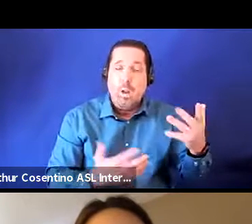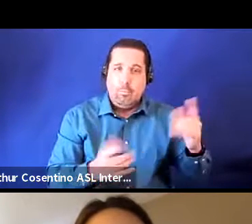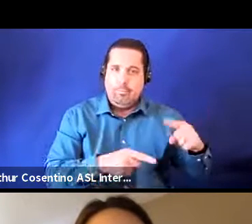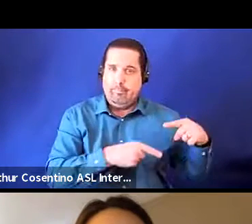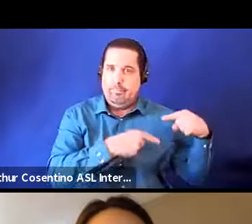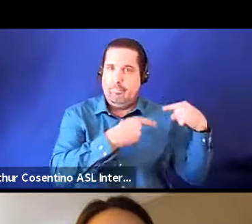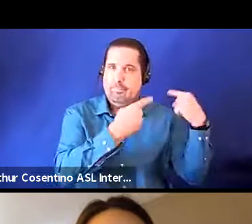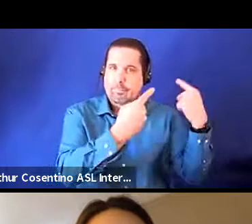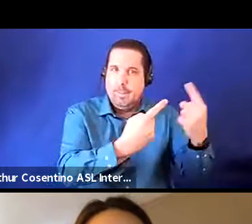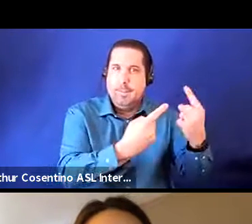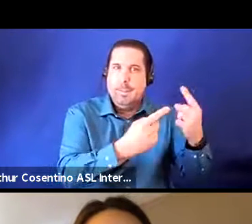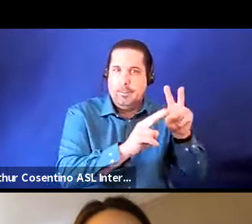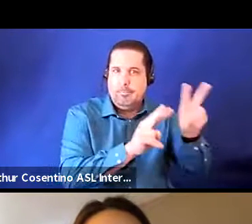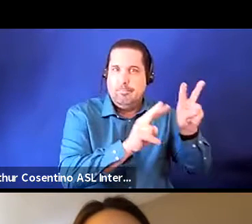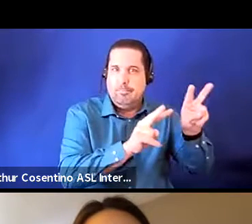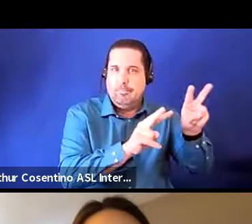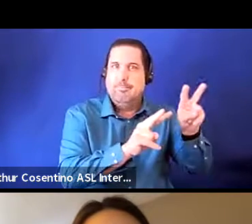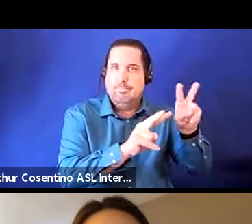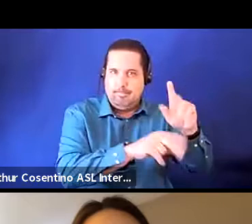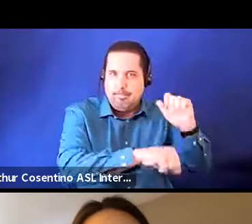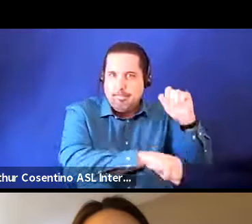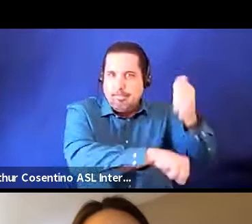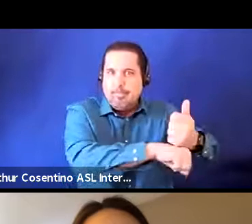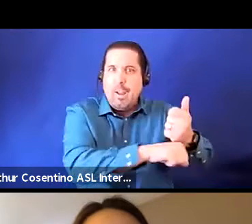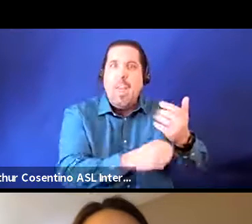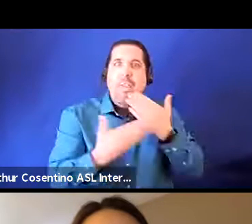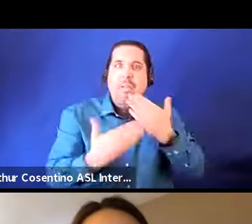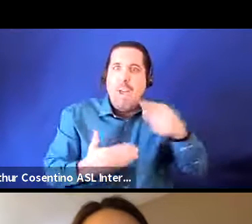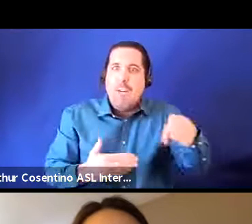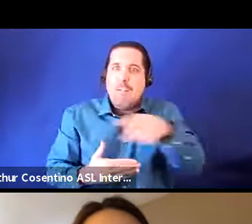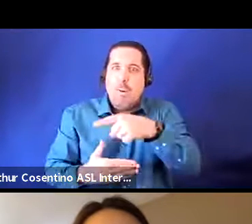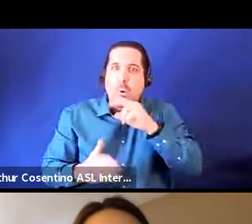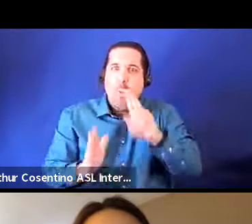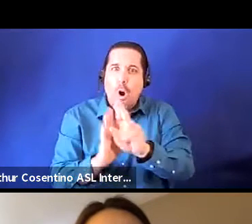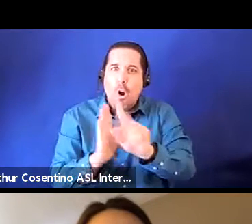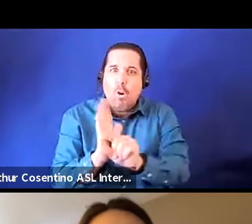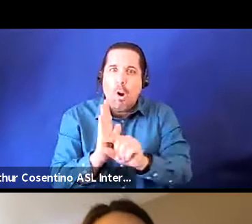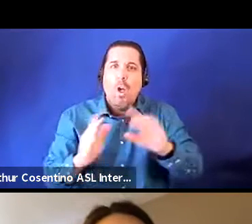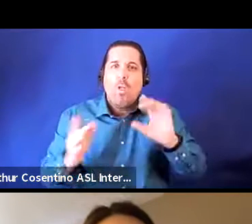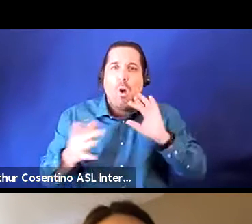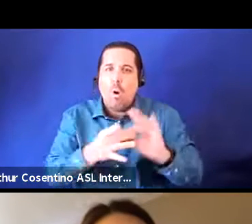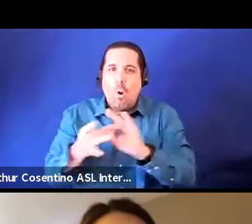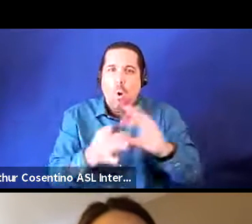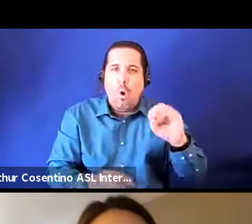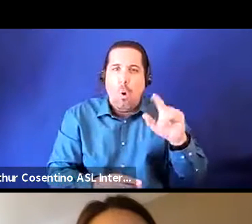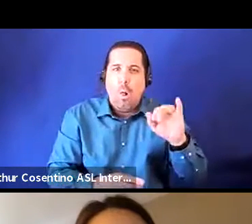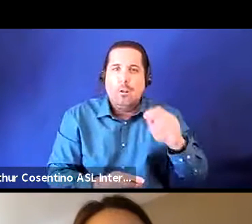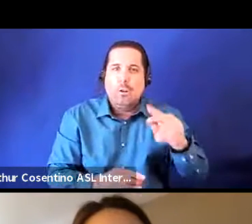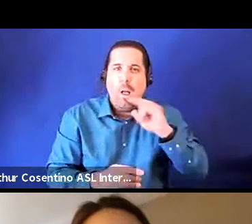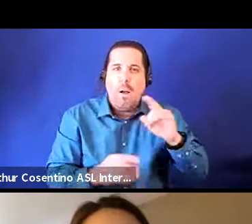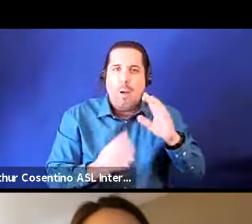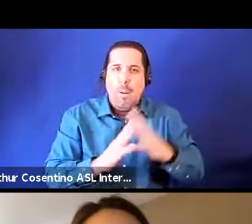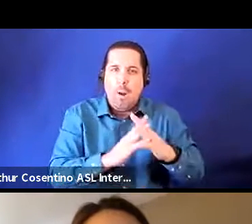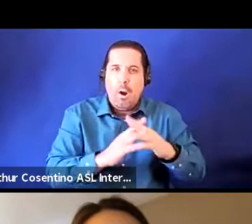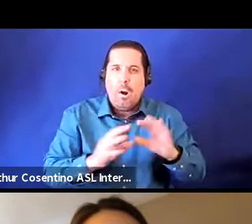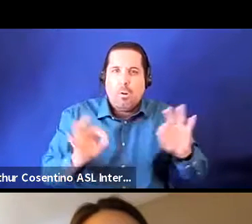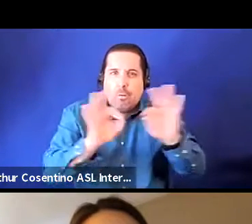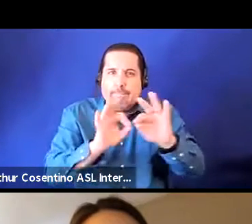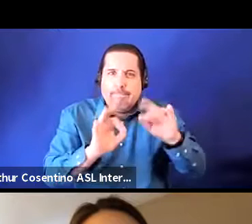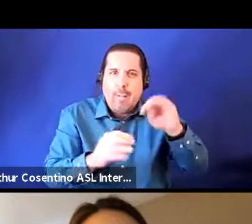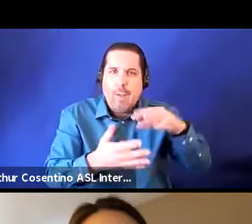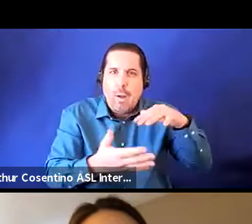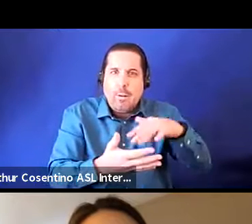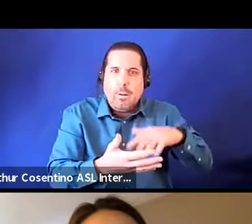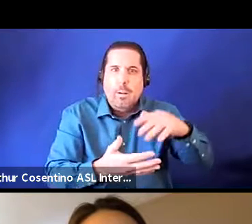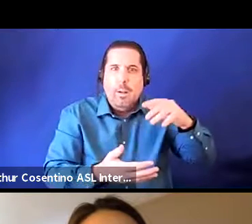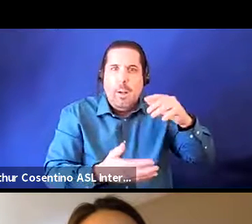coming, thanks to the work of many undergrads, the Coalition for Critical Asian American Studies, and in particular, the queer